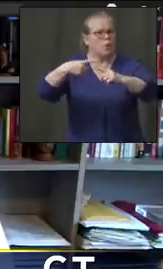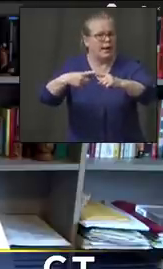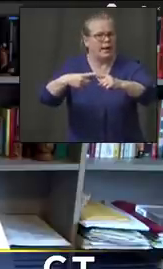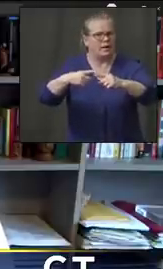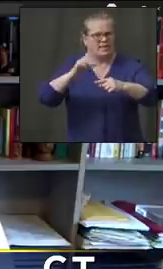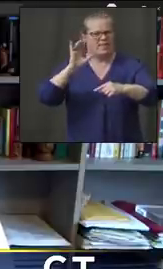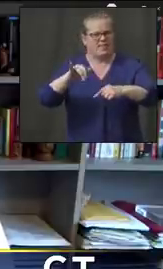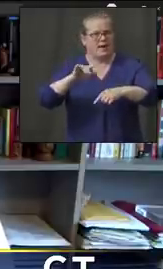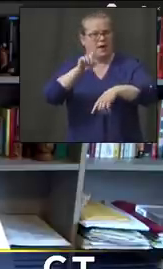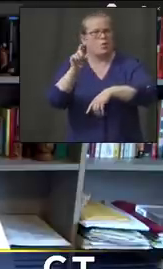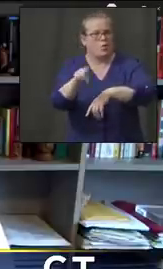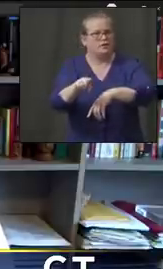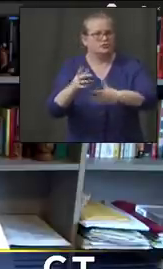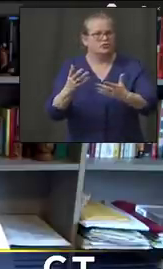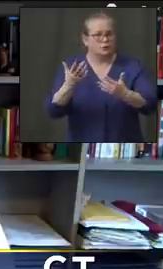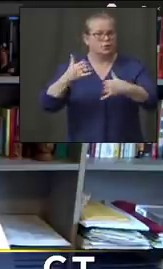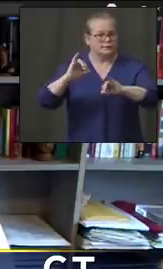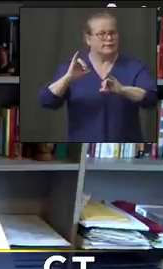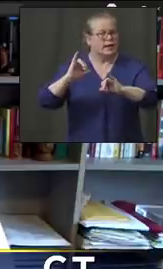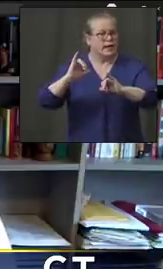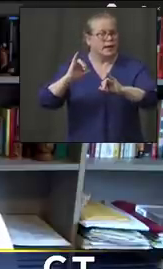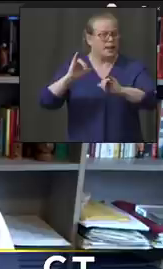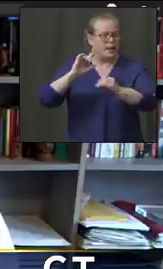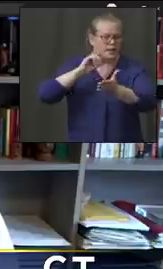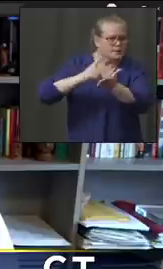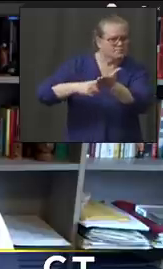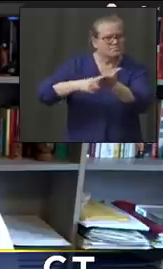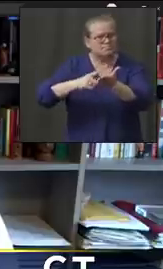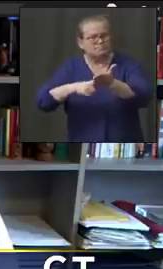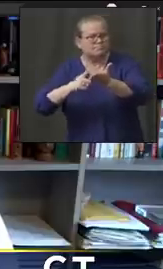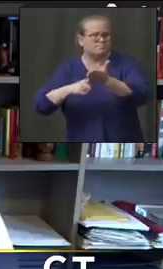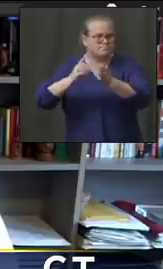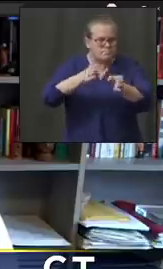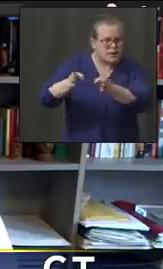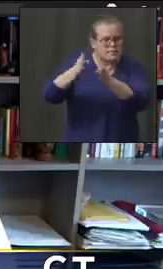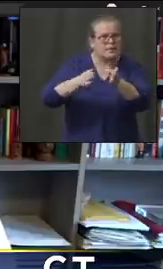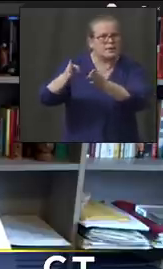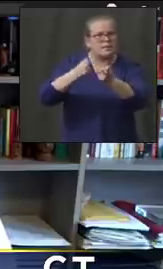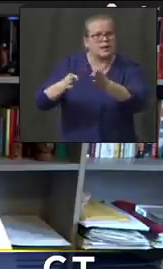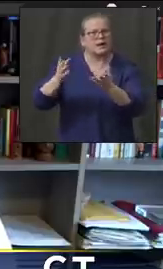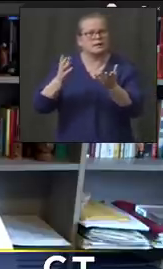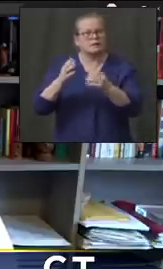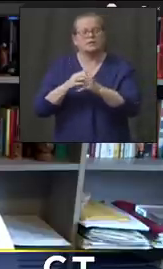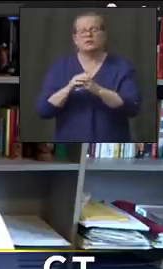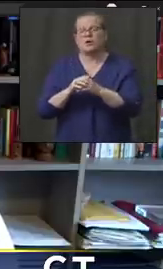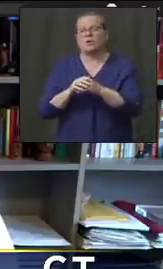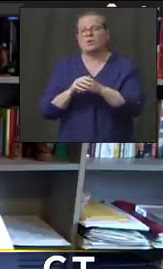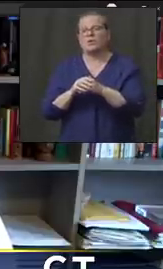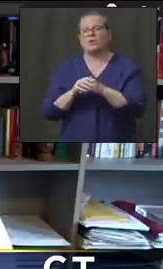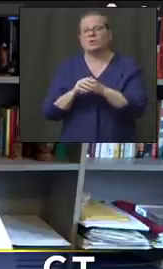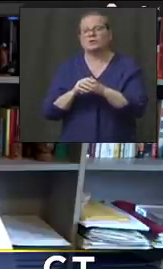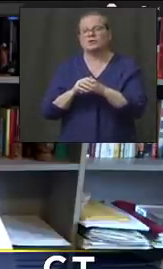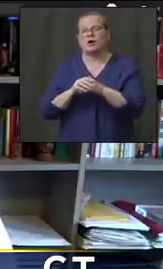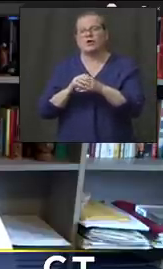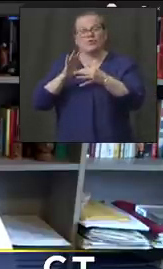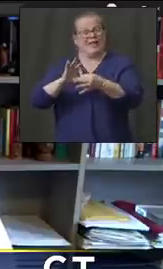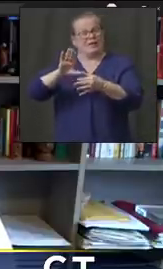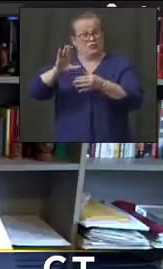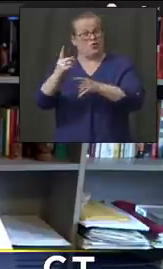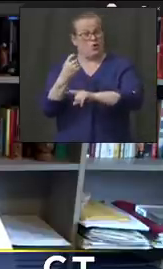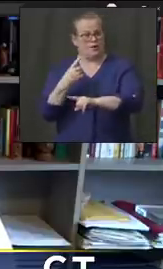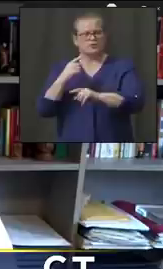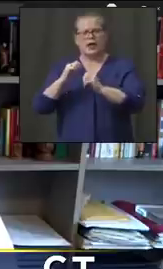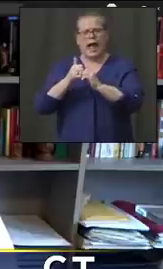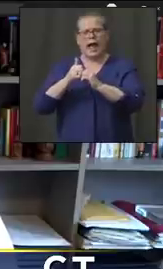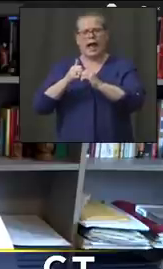of infection or transmission in the community. And so going on to the first part of your question is what can they do to